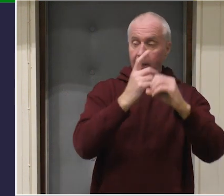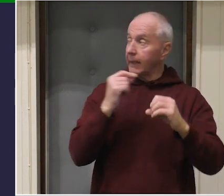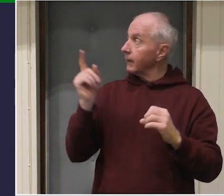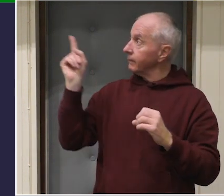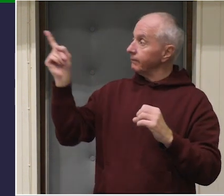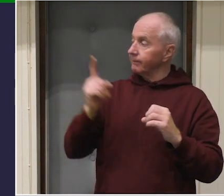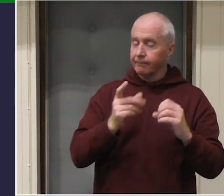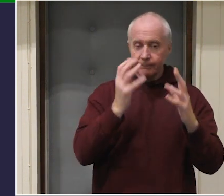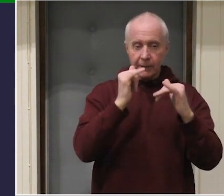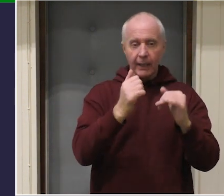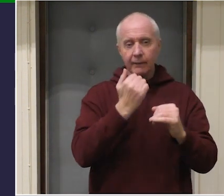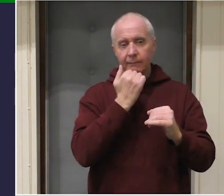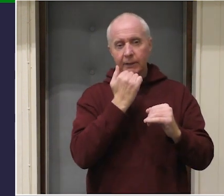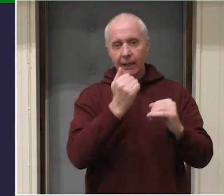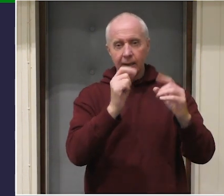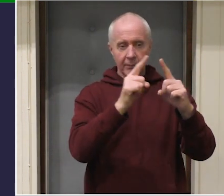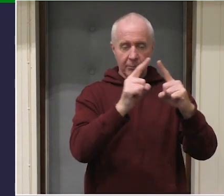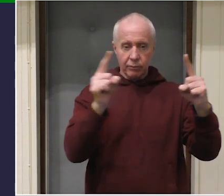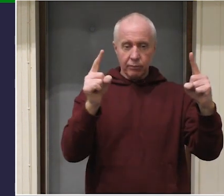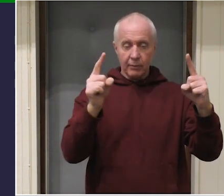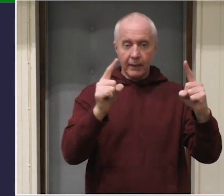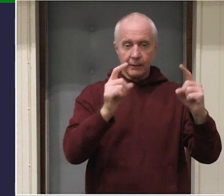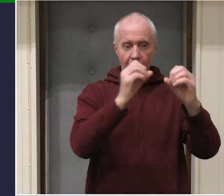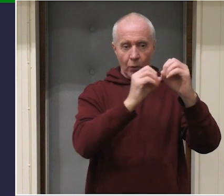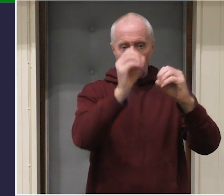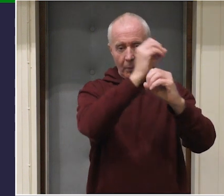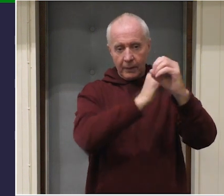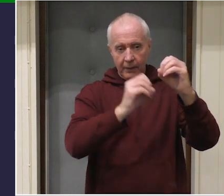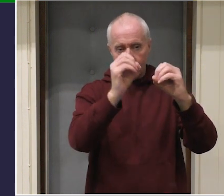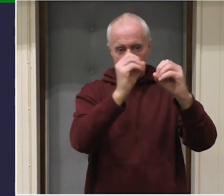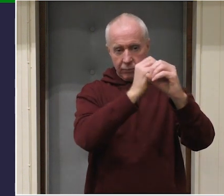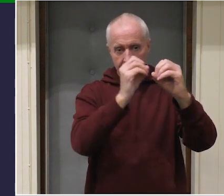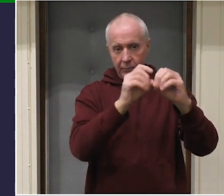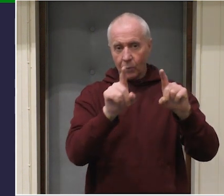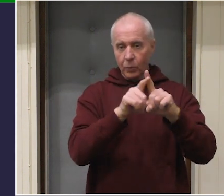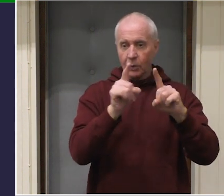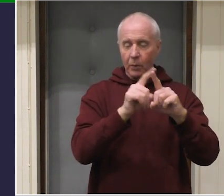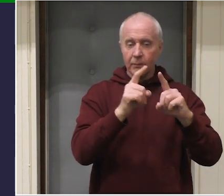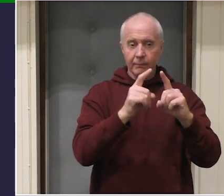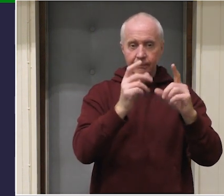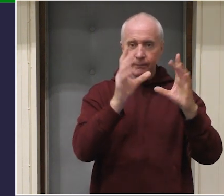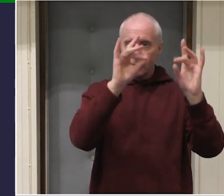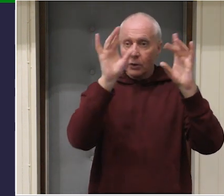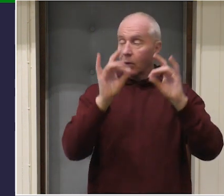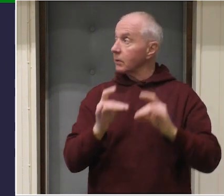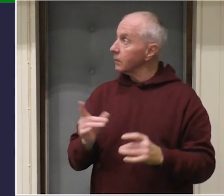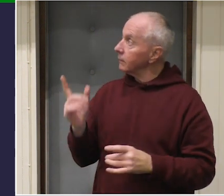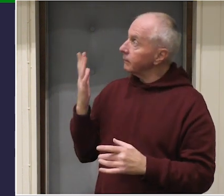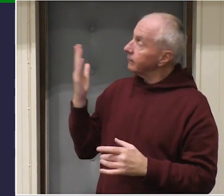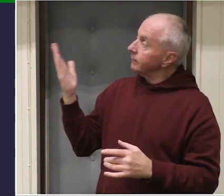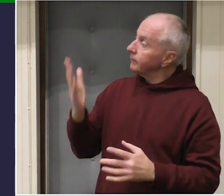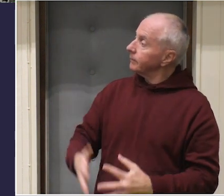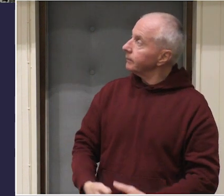period of the system. We also get the orbital inclination, which is missing before, and we get the radii of the stars. So we put this together now.